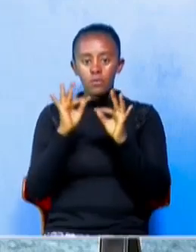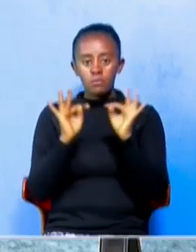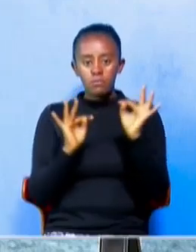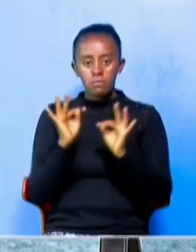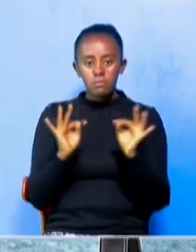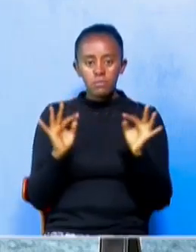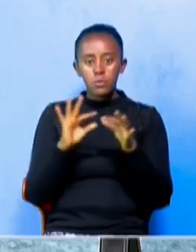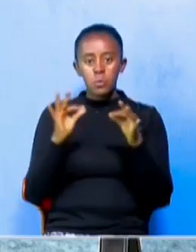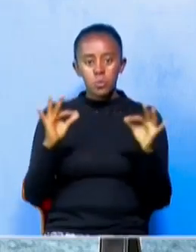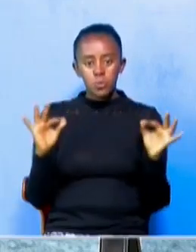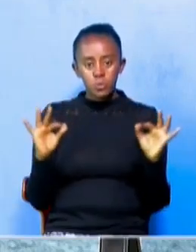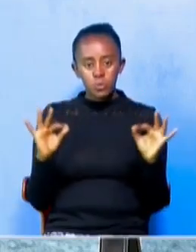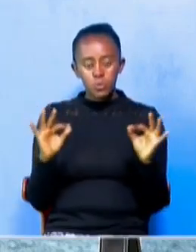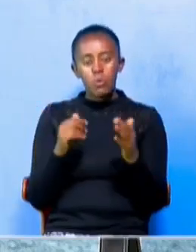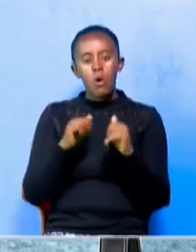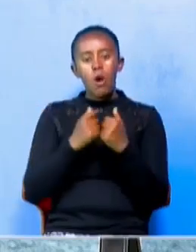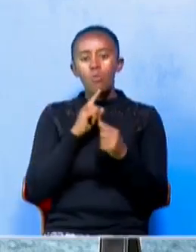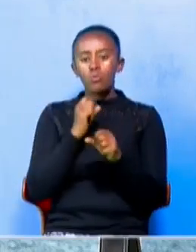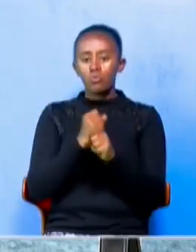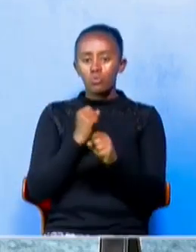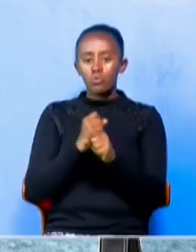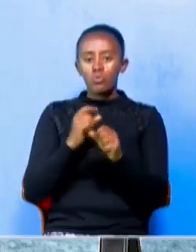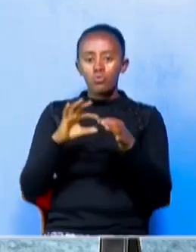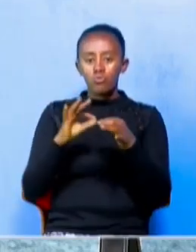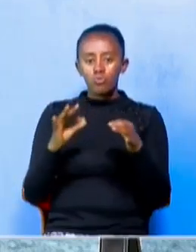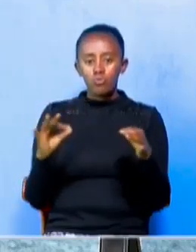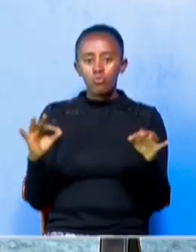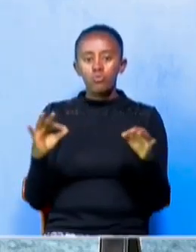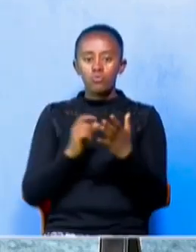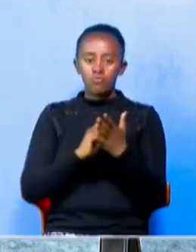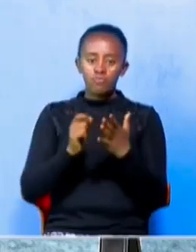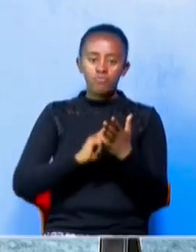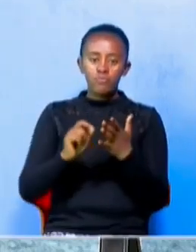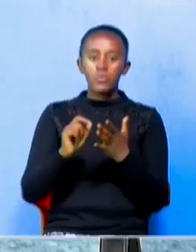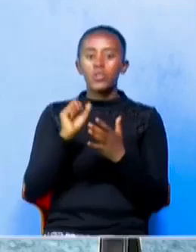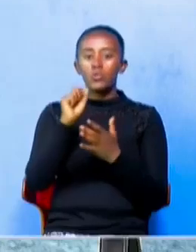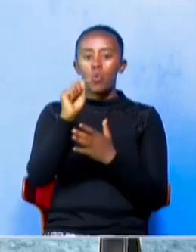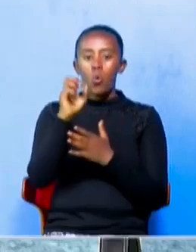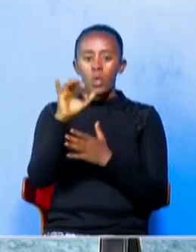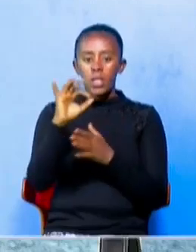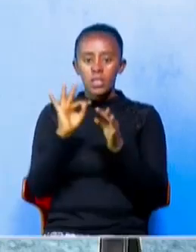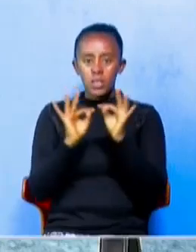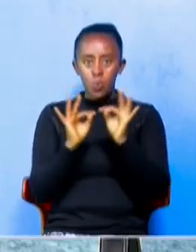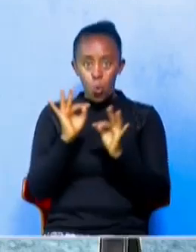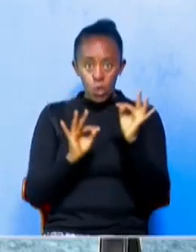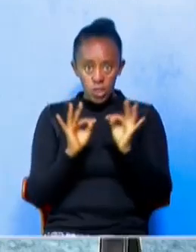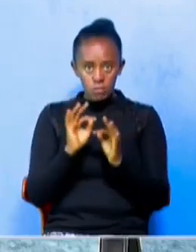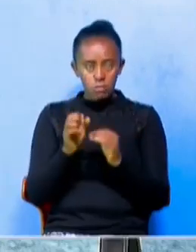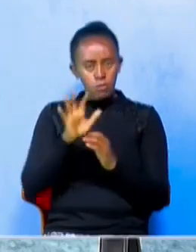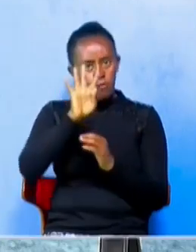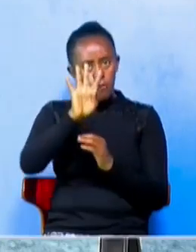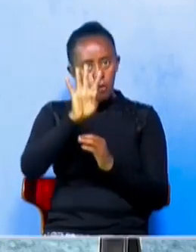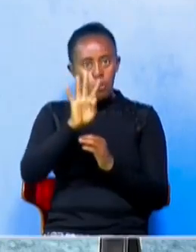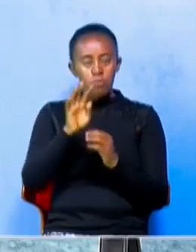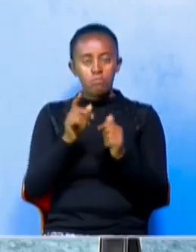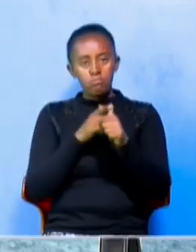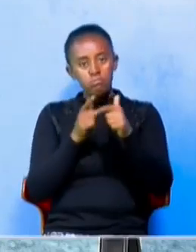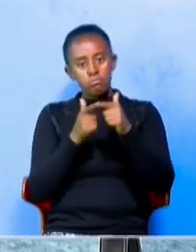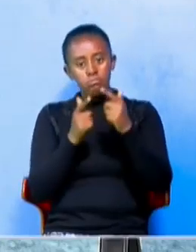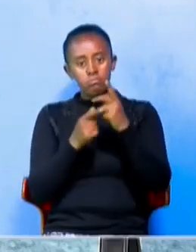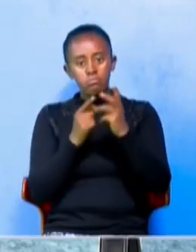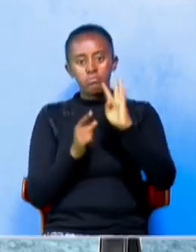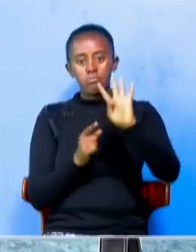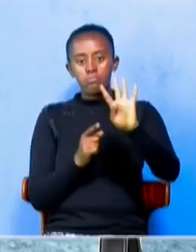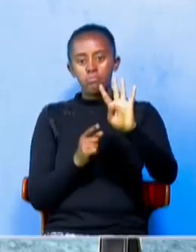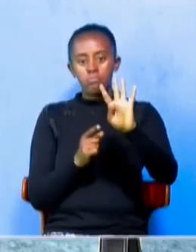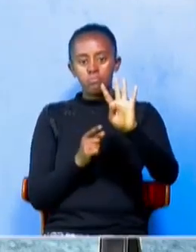about how to conduct or form a story. You remember these four important core of what? Pillars that we learned last